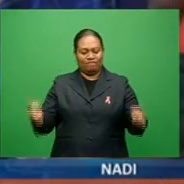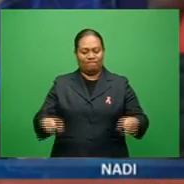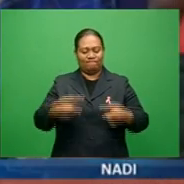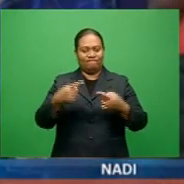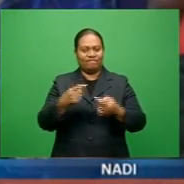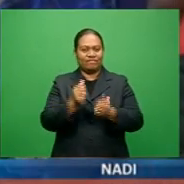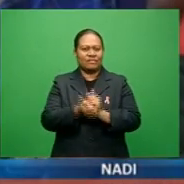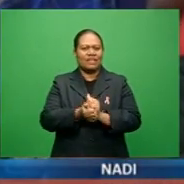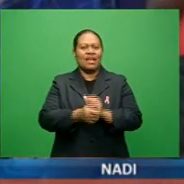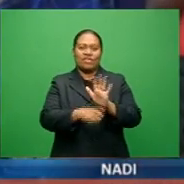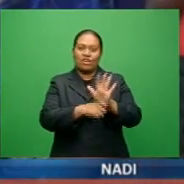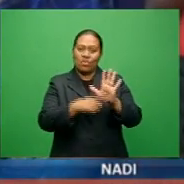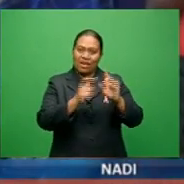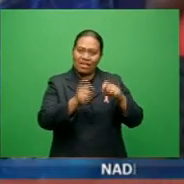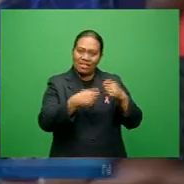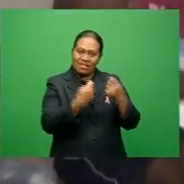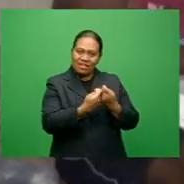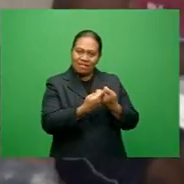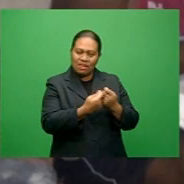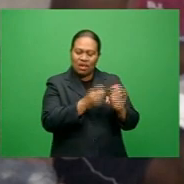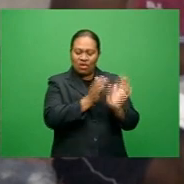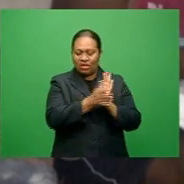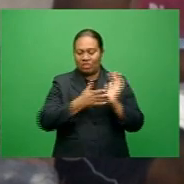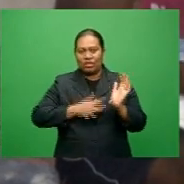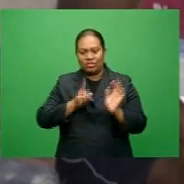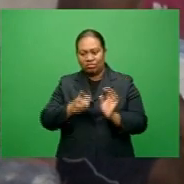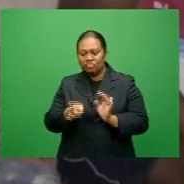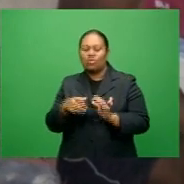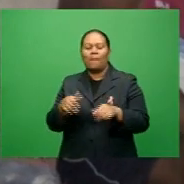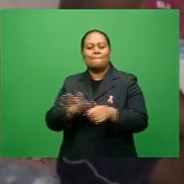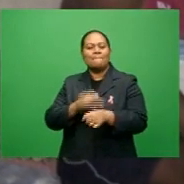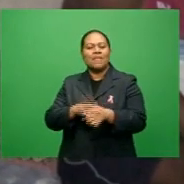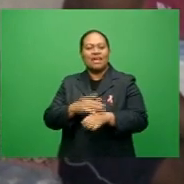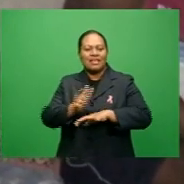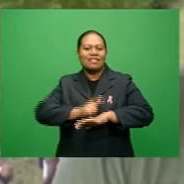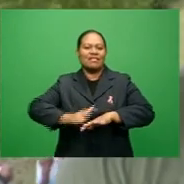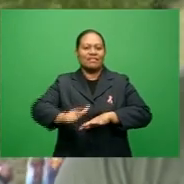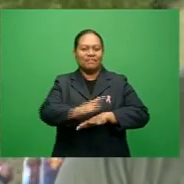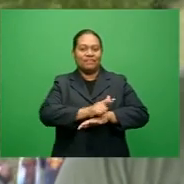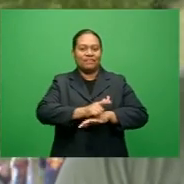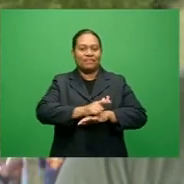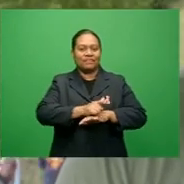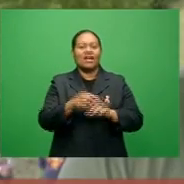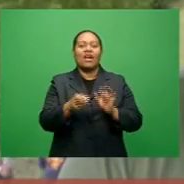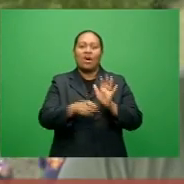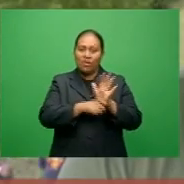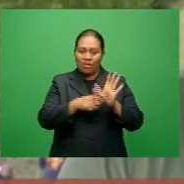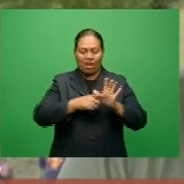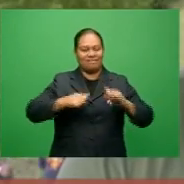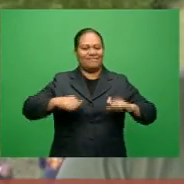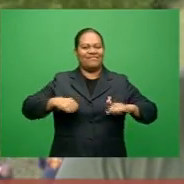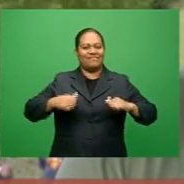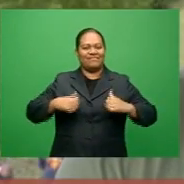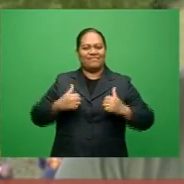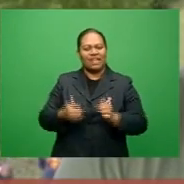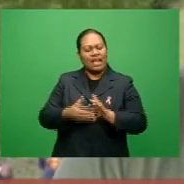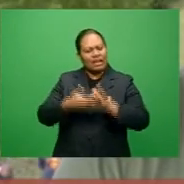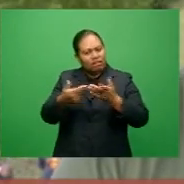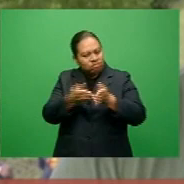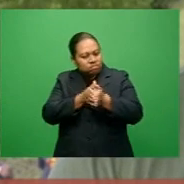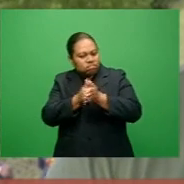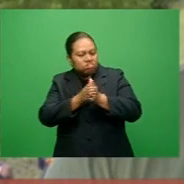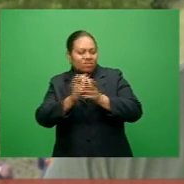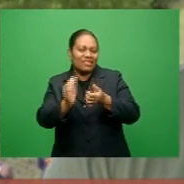the Nanukula team will be out to make the Vanua of Rawa proud. We're really looking forward for this